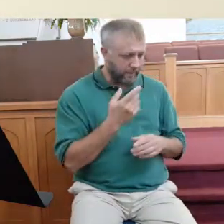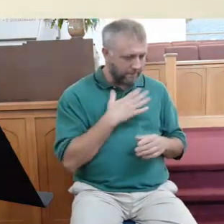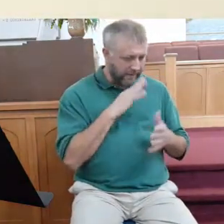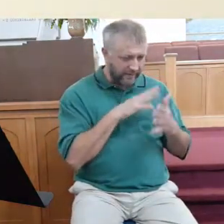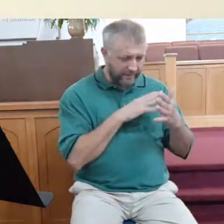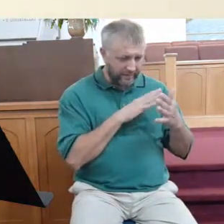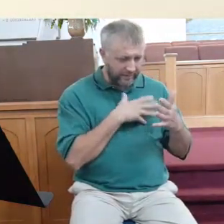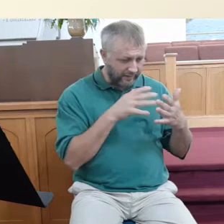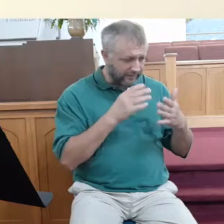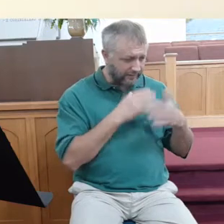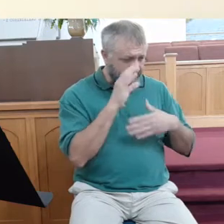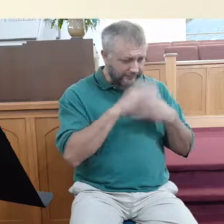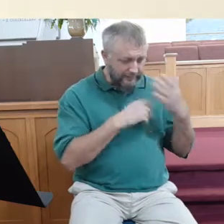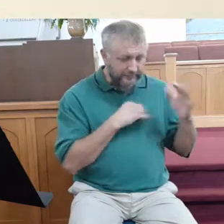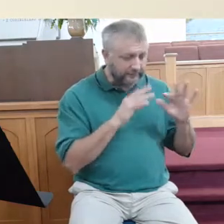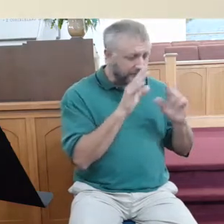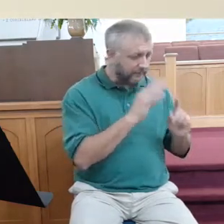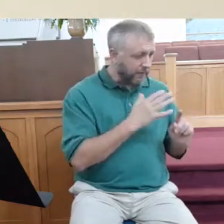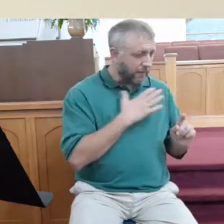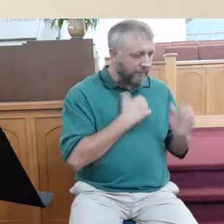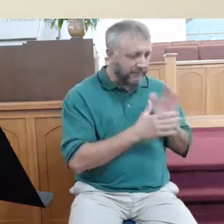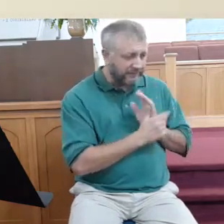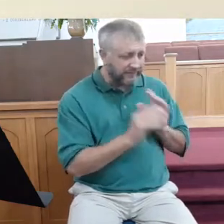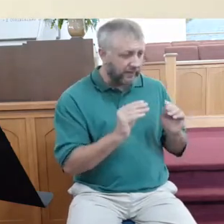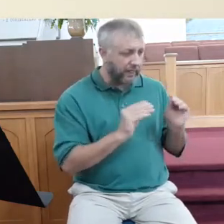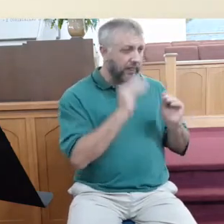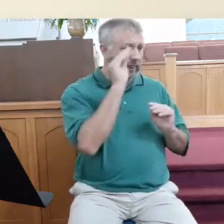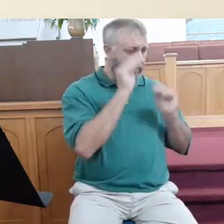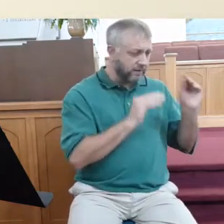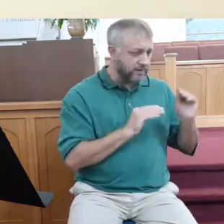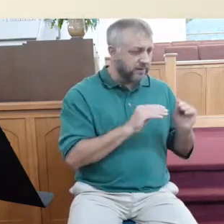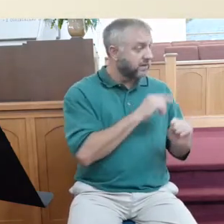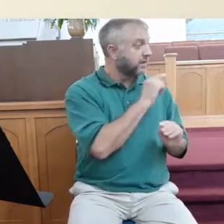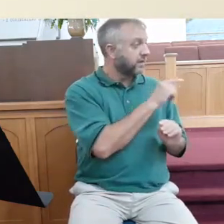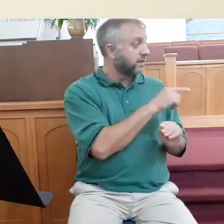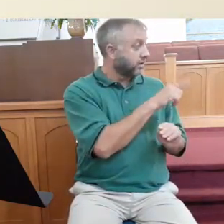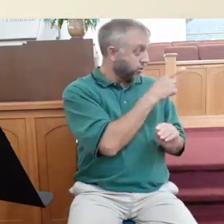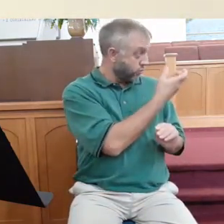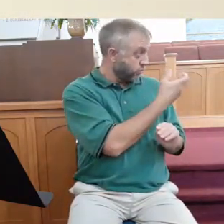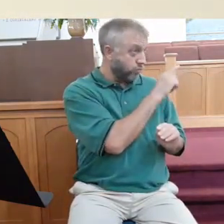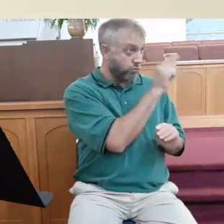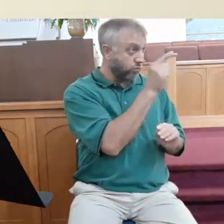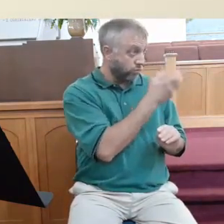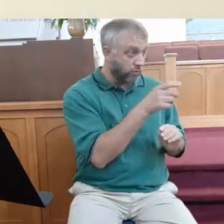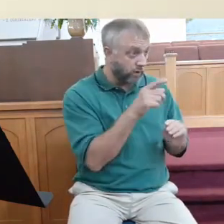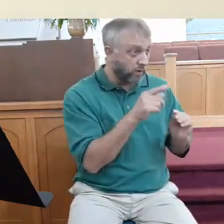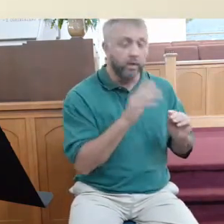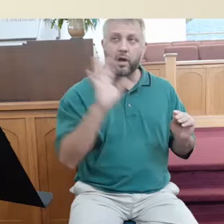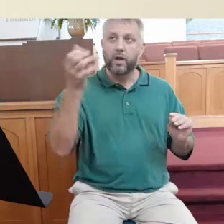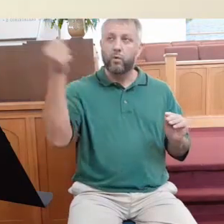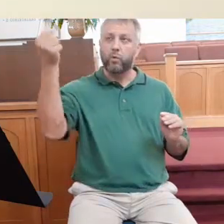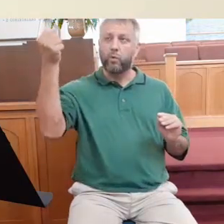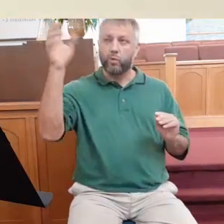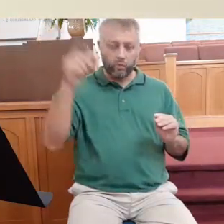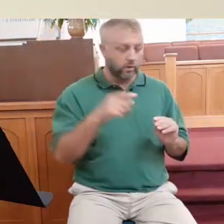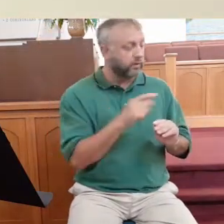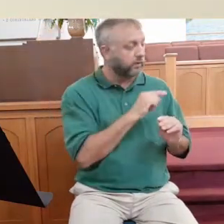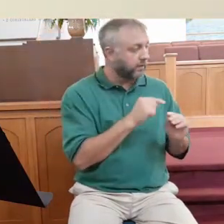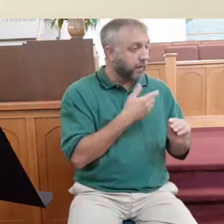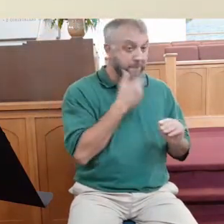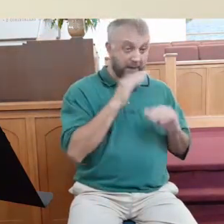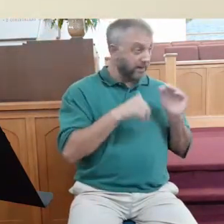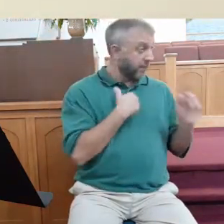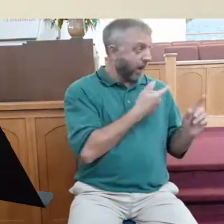calendar. God, let me see if I can get this worked in. God, let me see if there's anybody else who wants to do this job. God, let me see if anybody else can do it better than me.